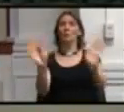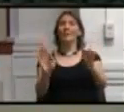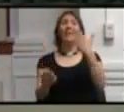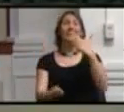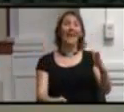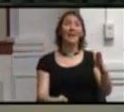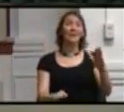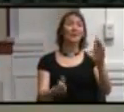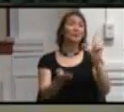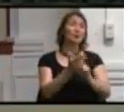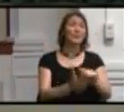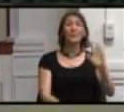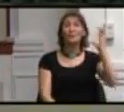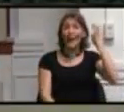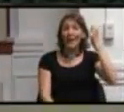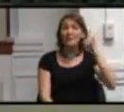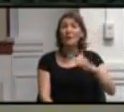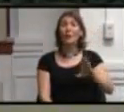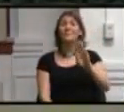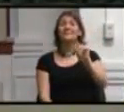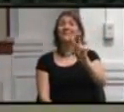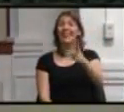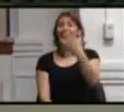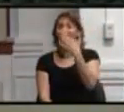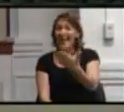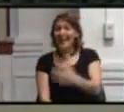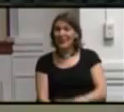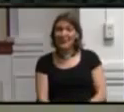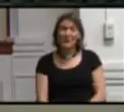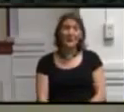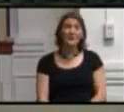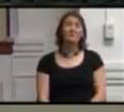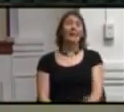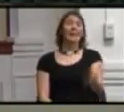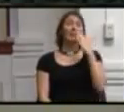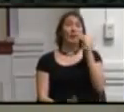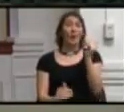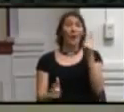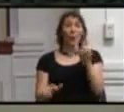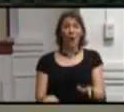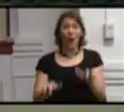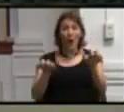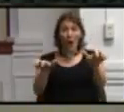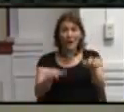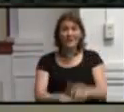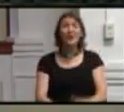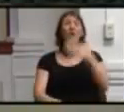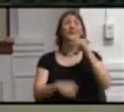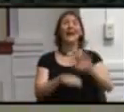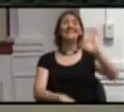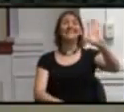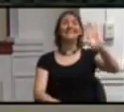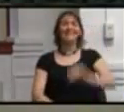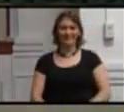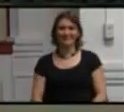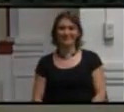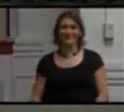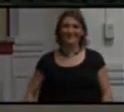Thank you, members of the press. Thank you, BCTV. Thank you, everybody who was in attendance. Good night.